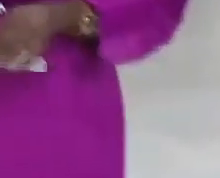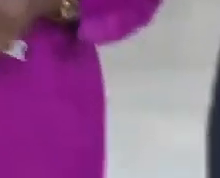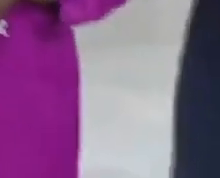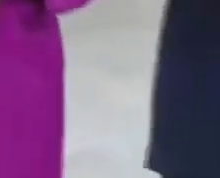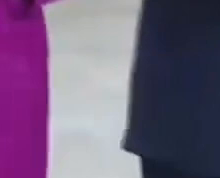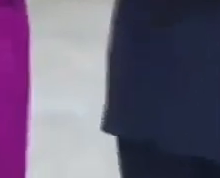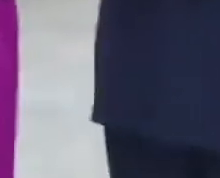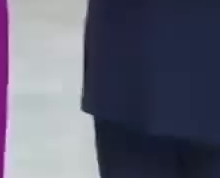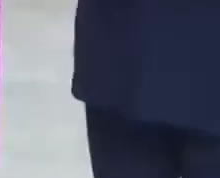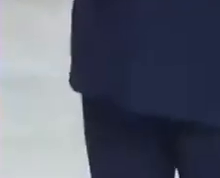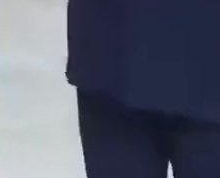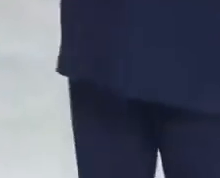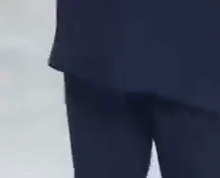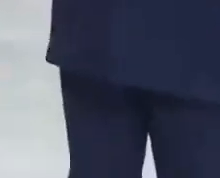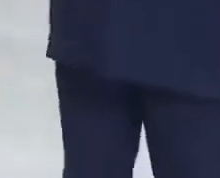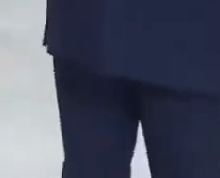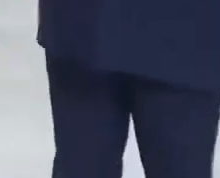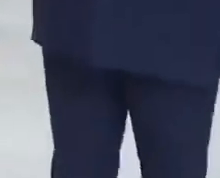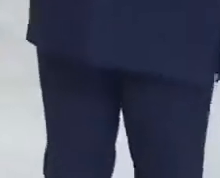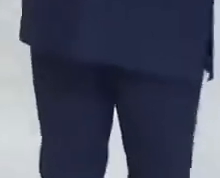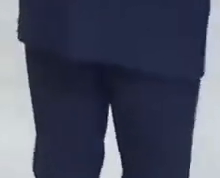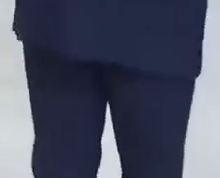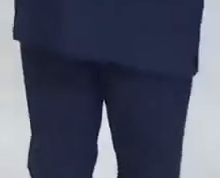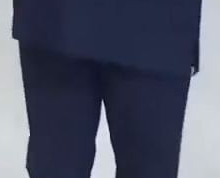Somebody shout hallelujah!